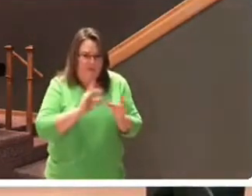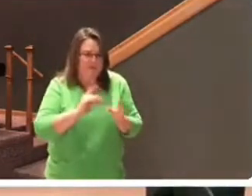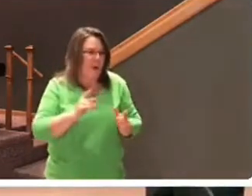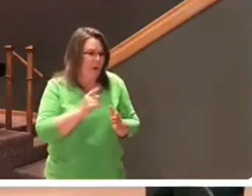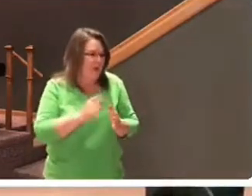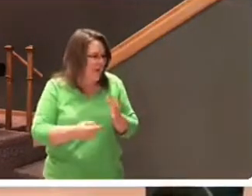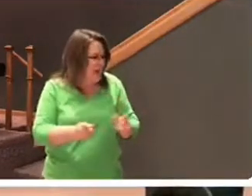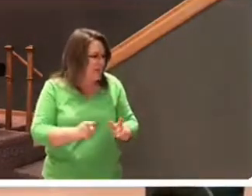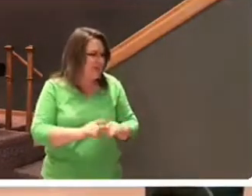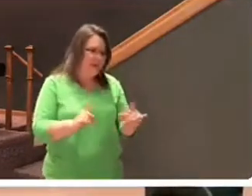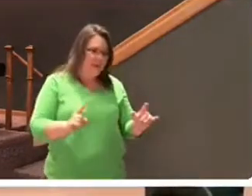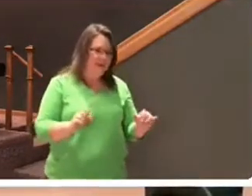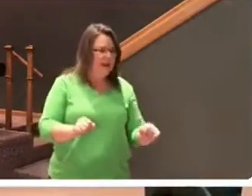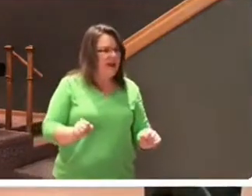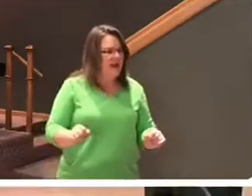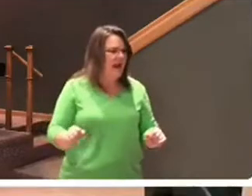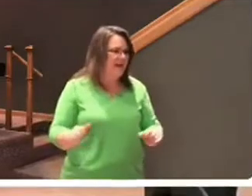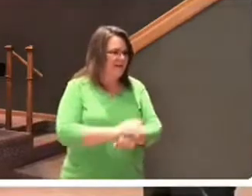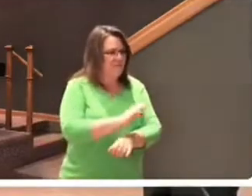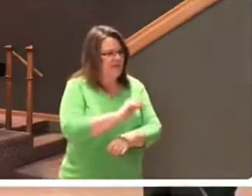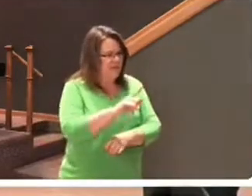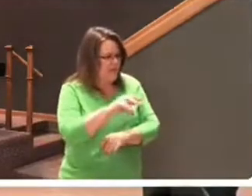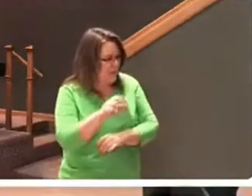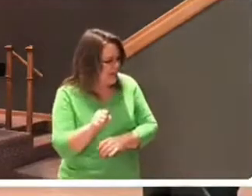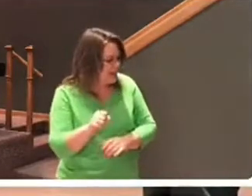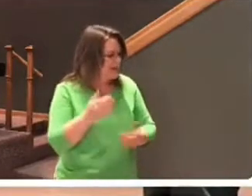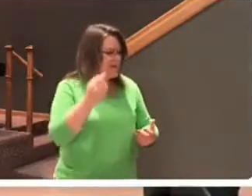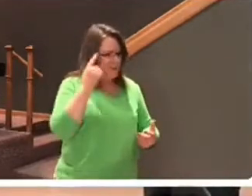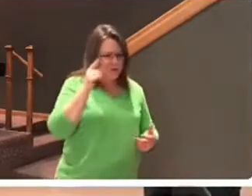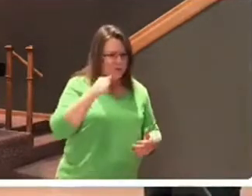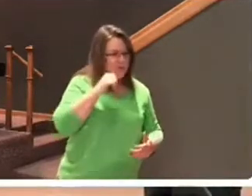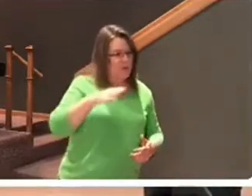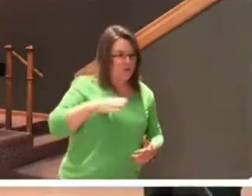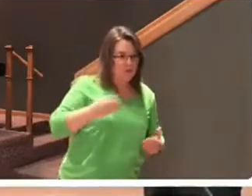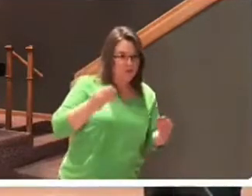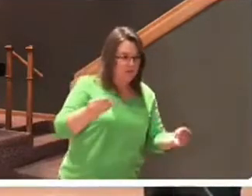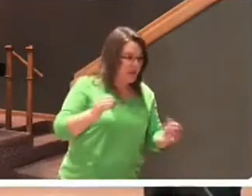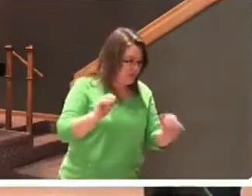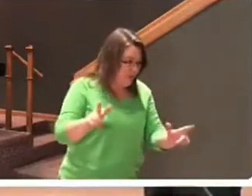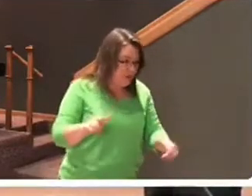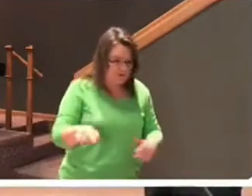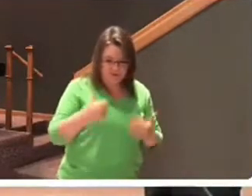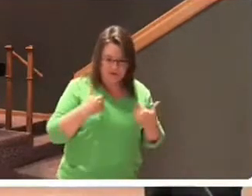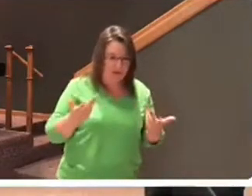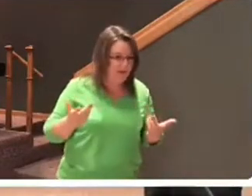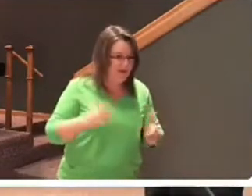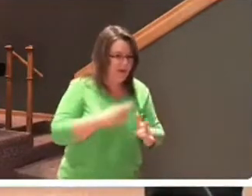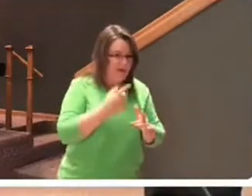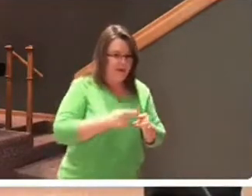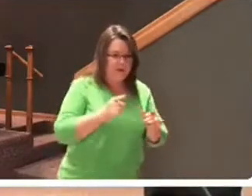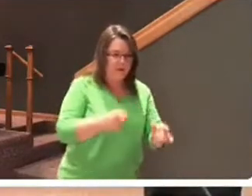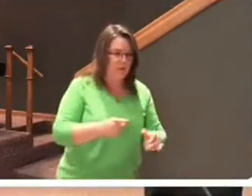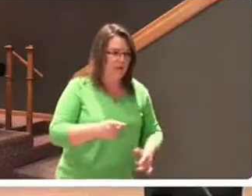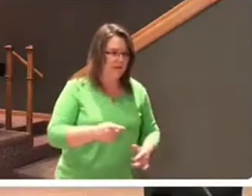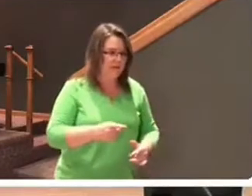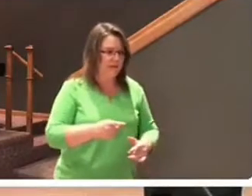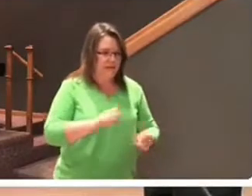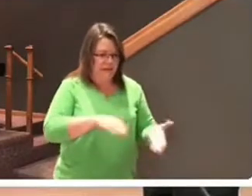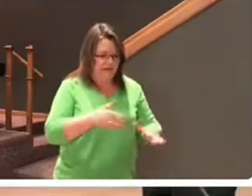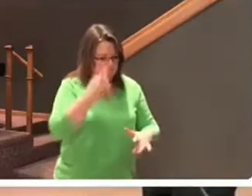But I mean, I can fill in the blanks. Do you think that this woman who gave all that she had then went and starved to